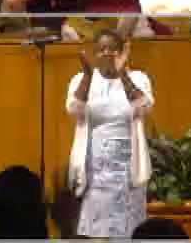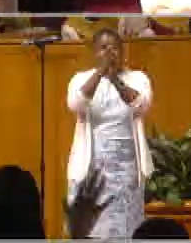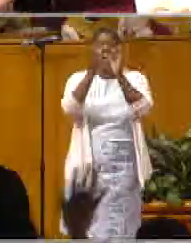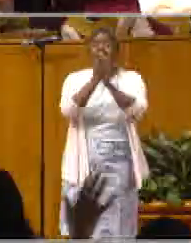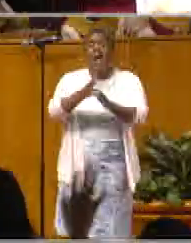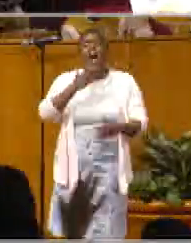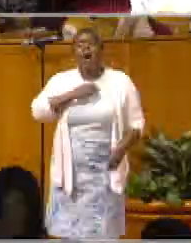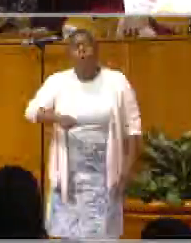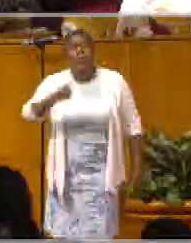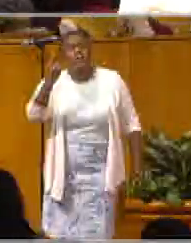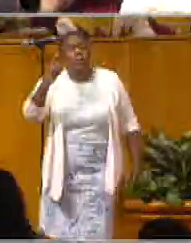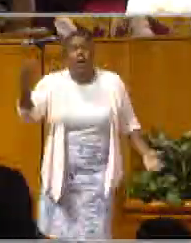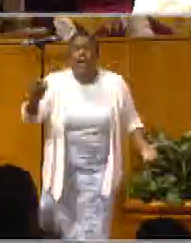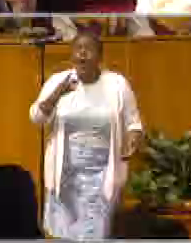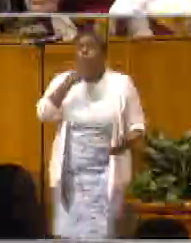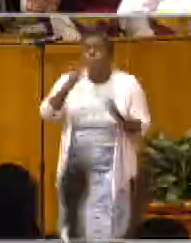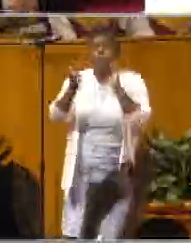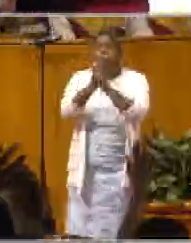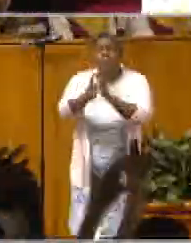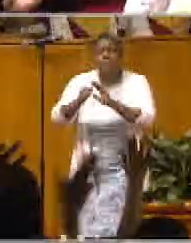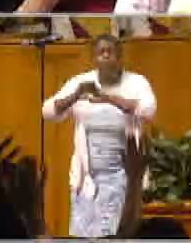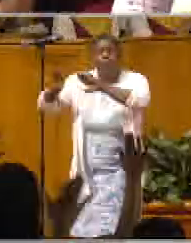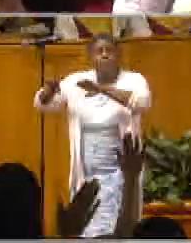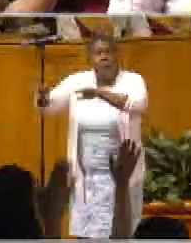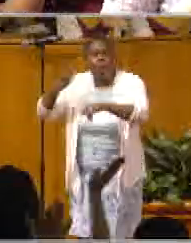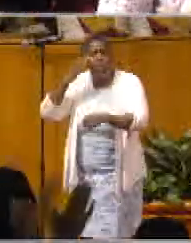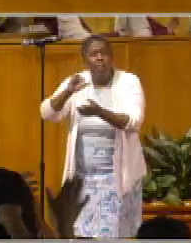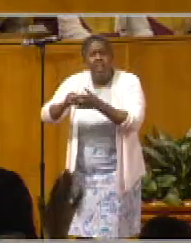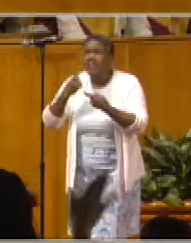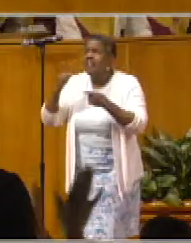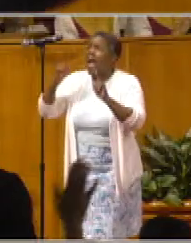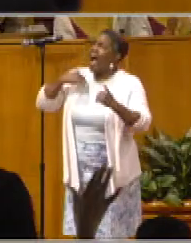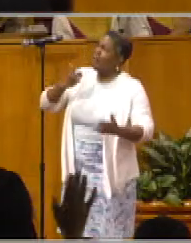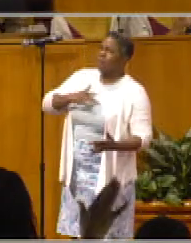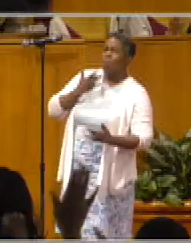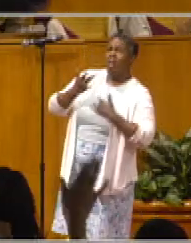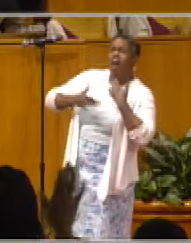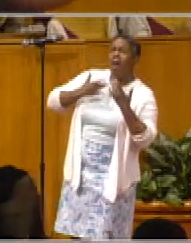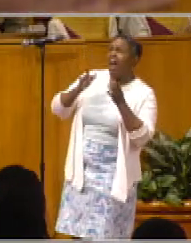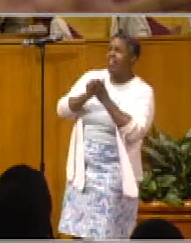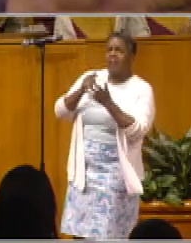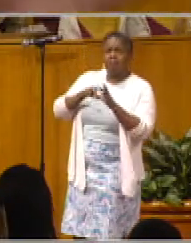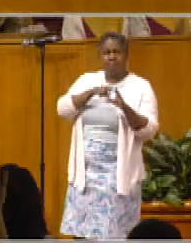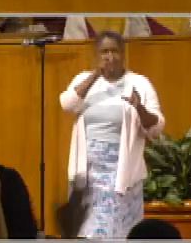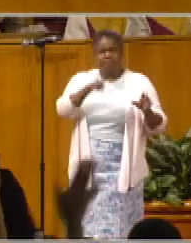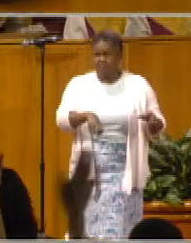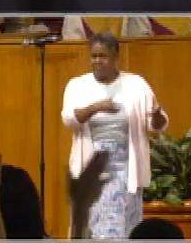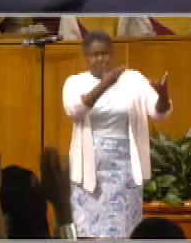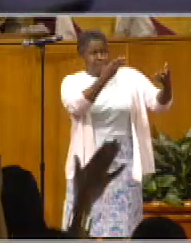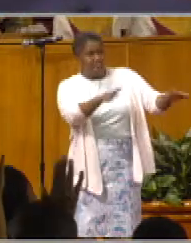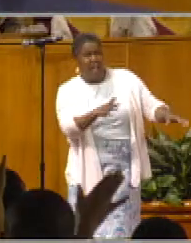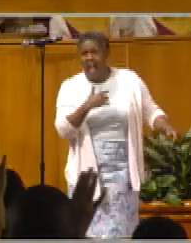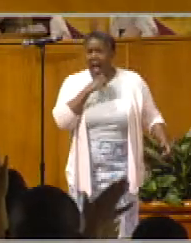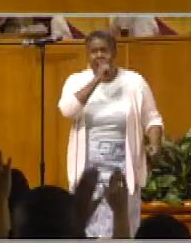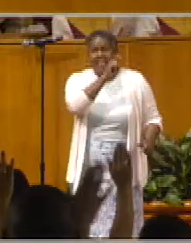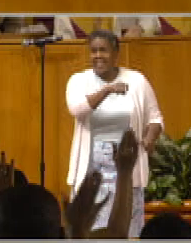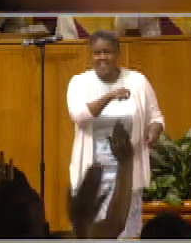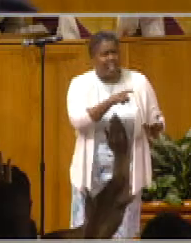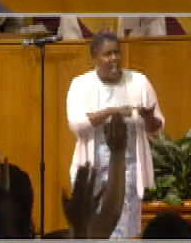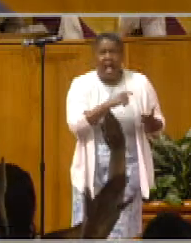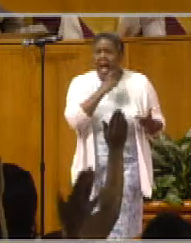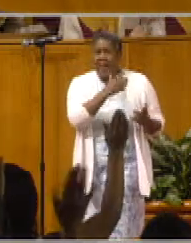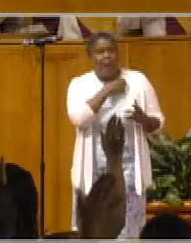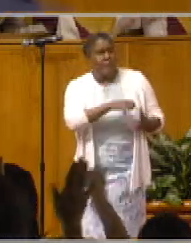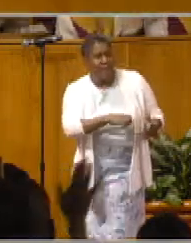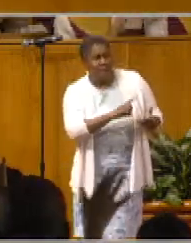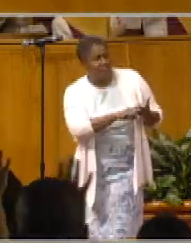I wish I had some swimmers in here that declared, "I just am glad to get off that thing. I didn't need nothing. I didn't